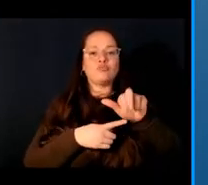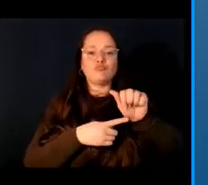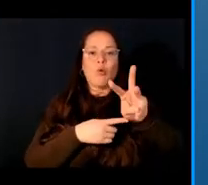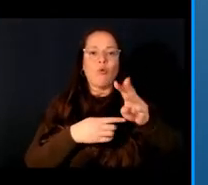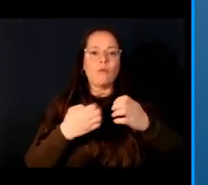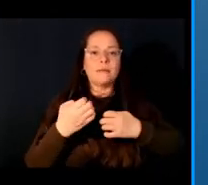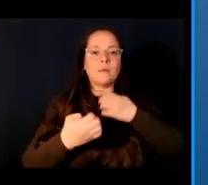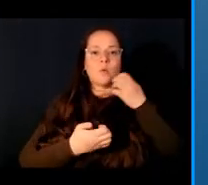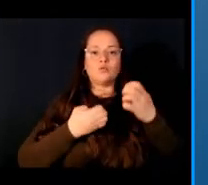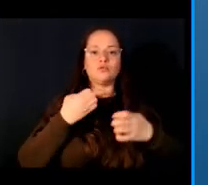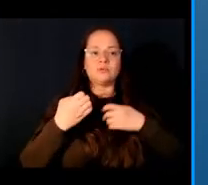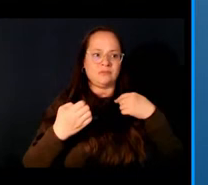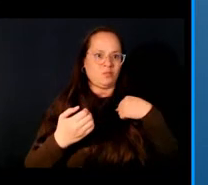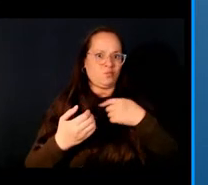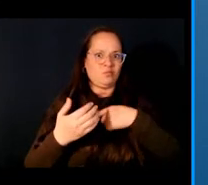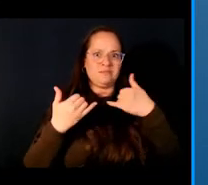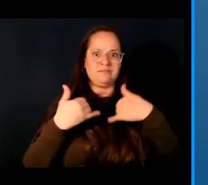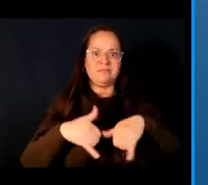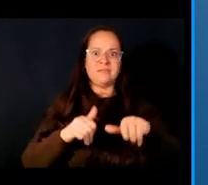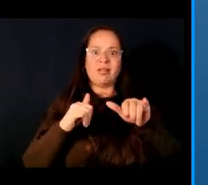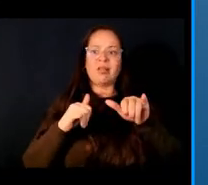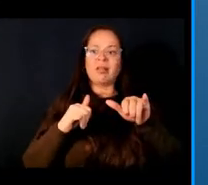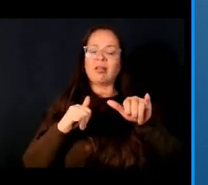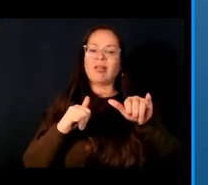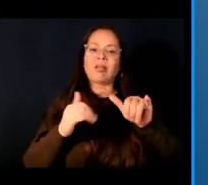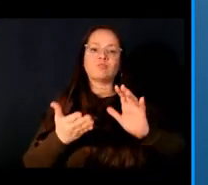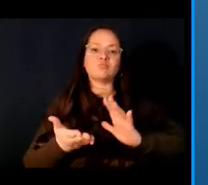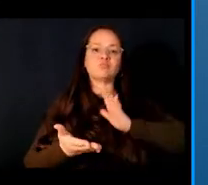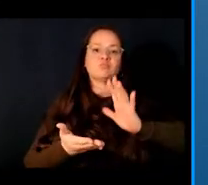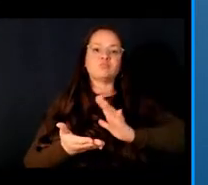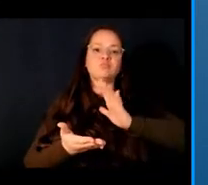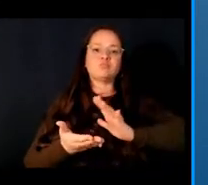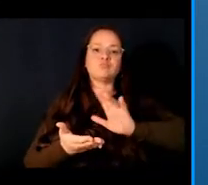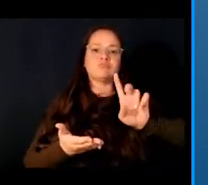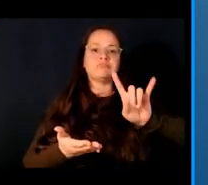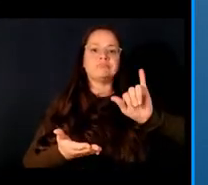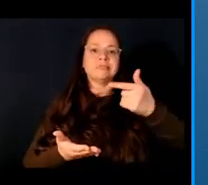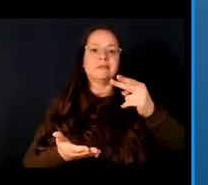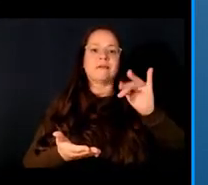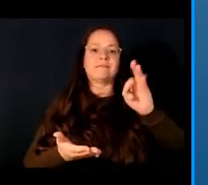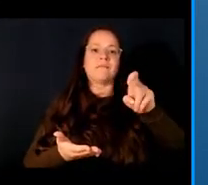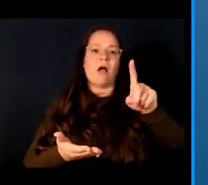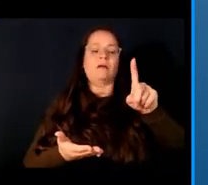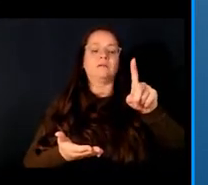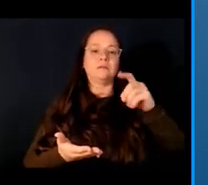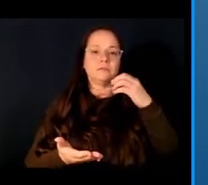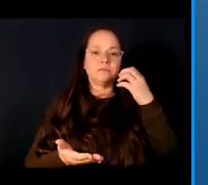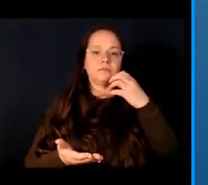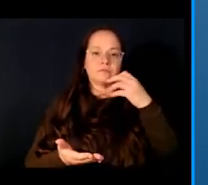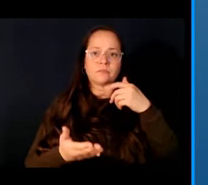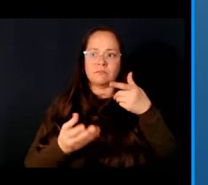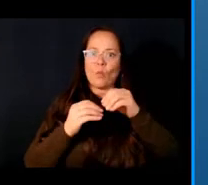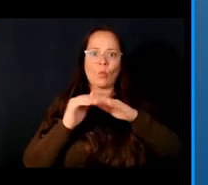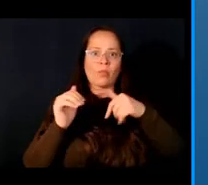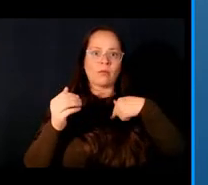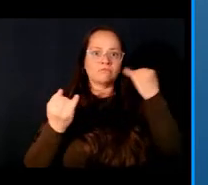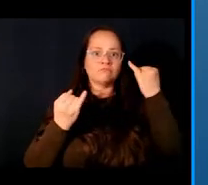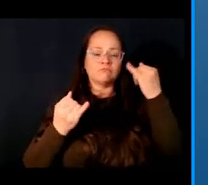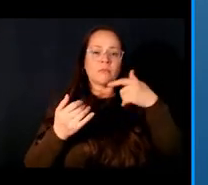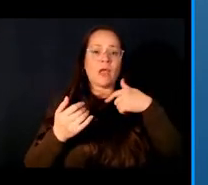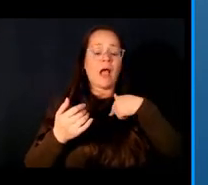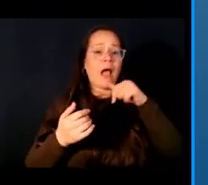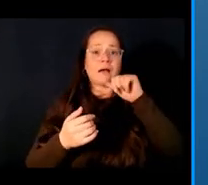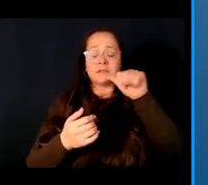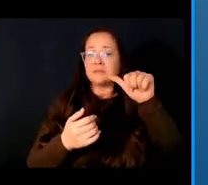we have carried ourselves in the most dignified manner that I've ever seen you know I actually did not find